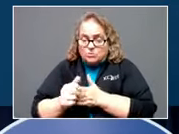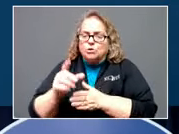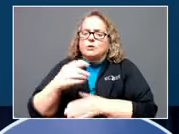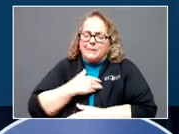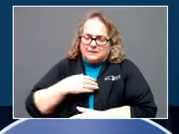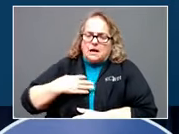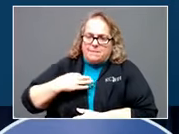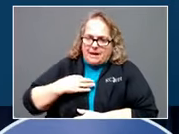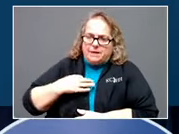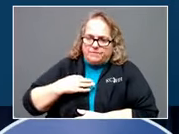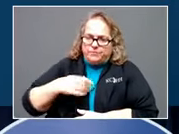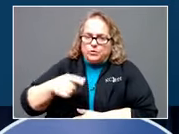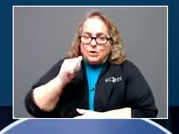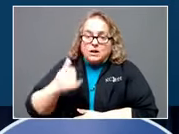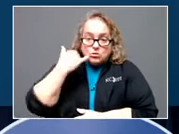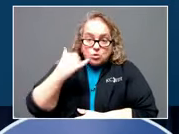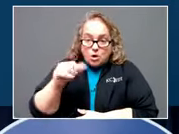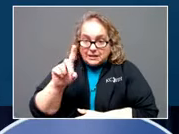call DSNAP at